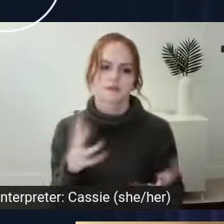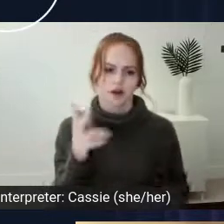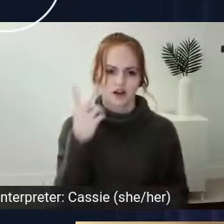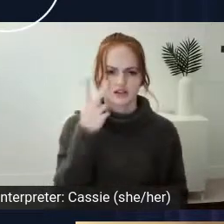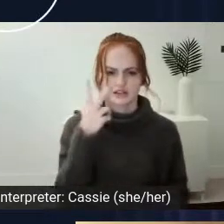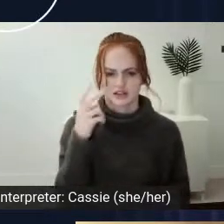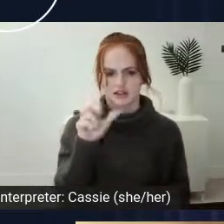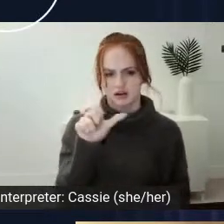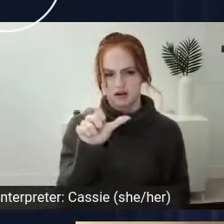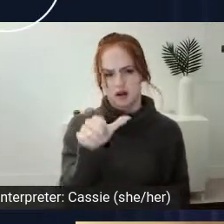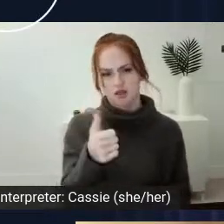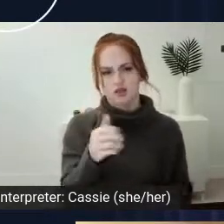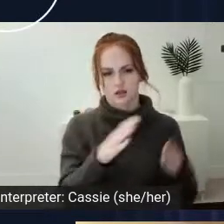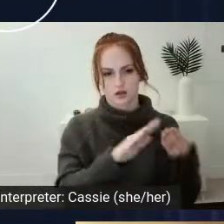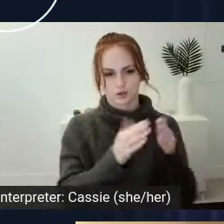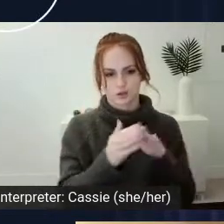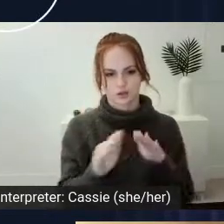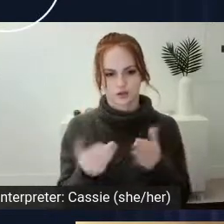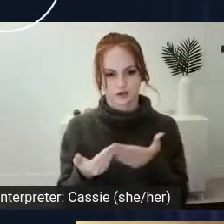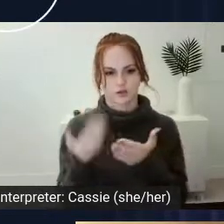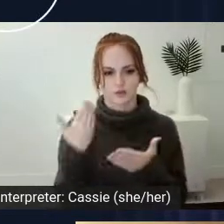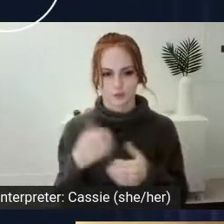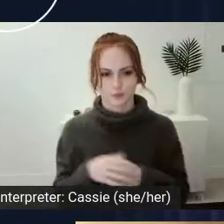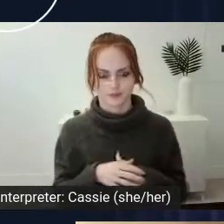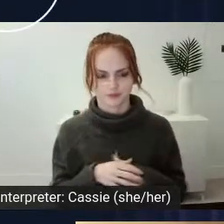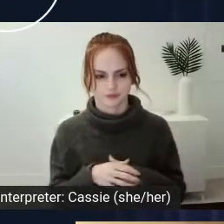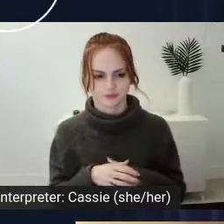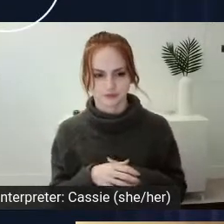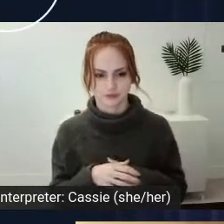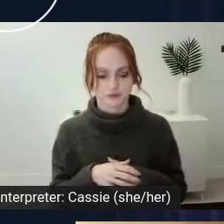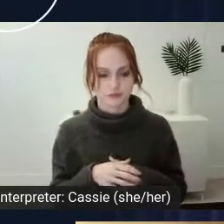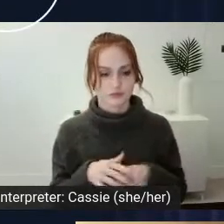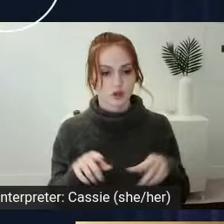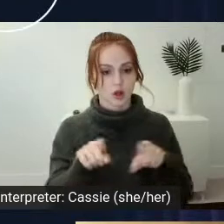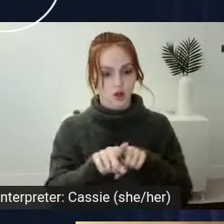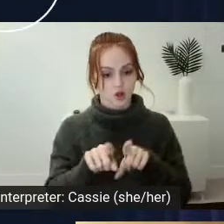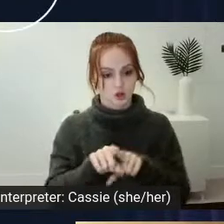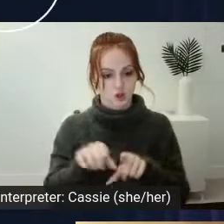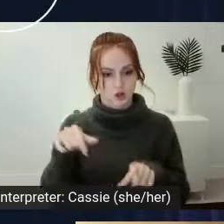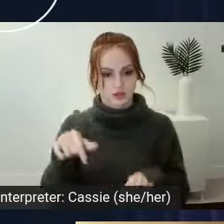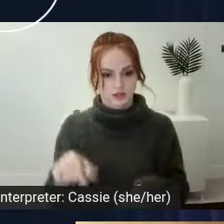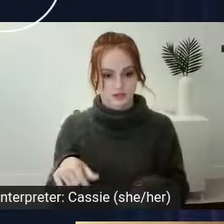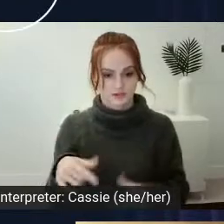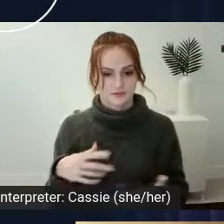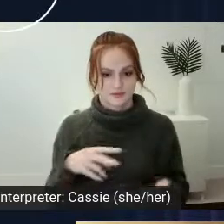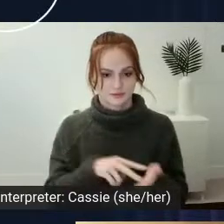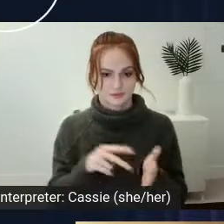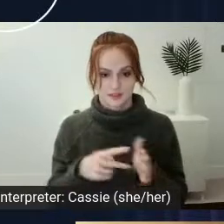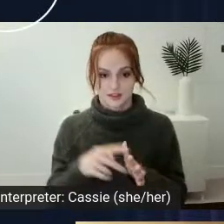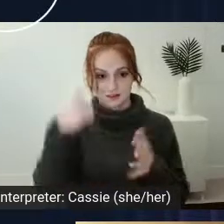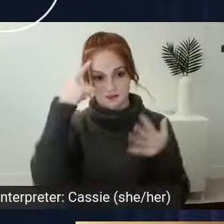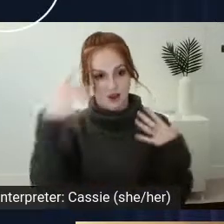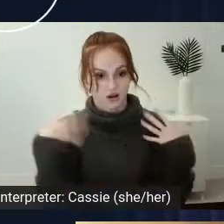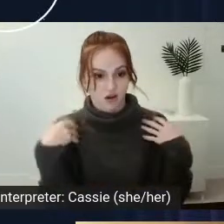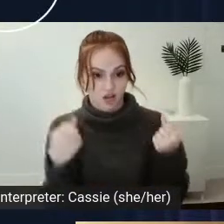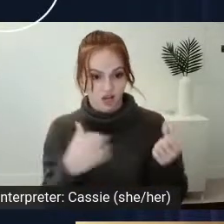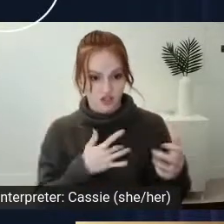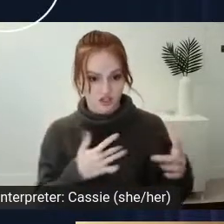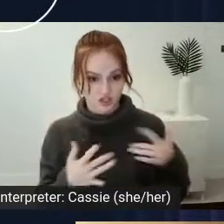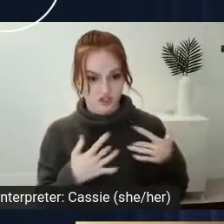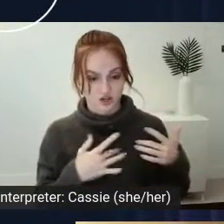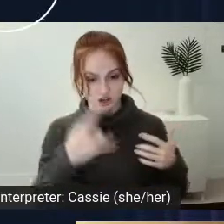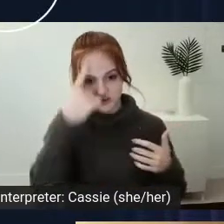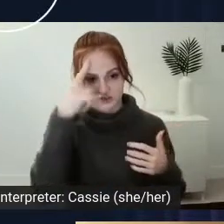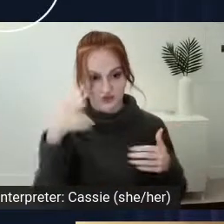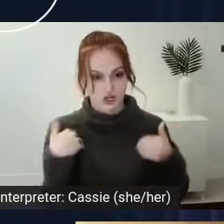before. And this also is increasing mental health concerns for young people across the